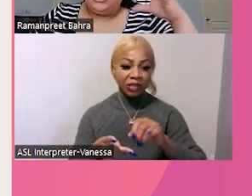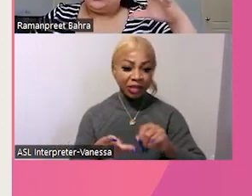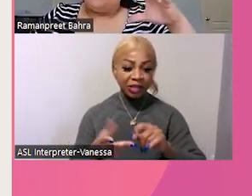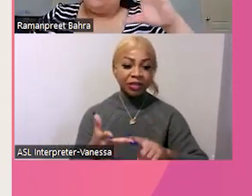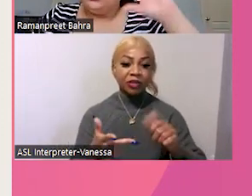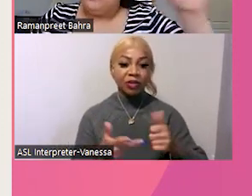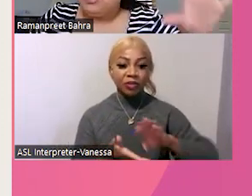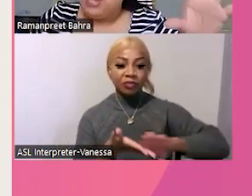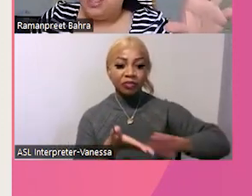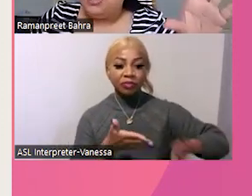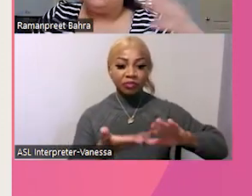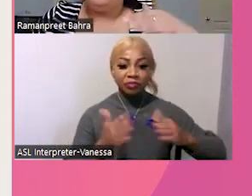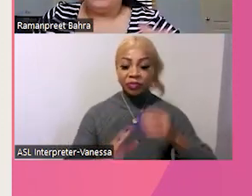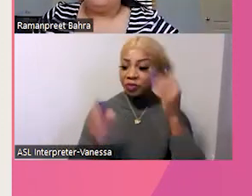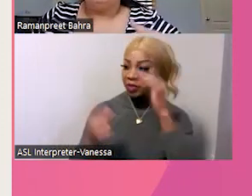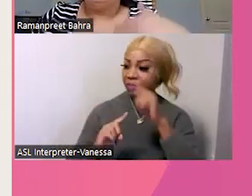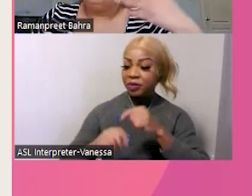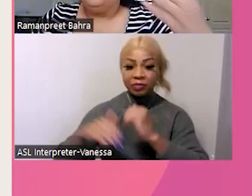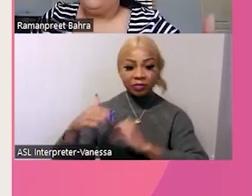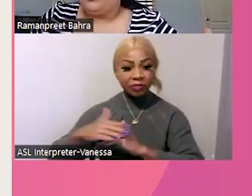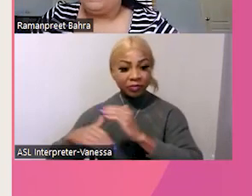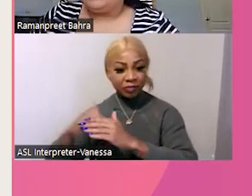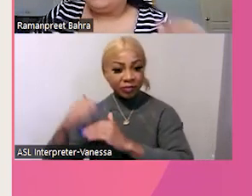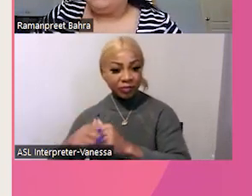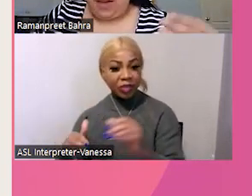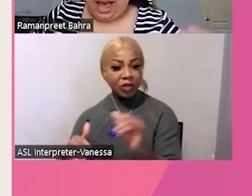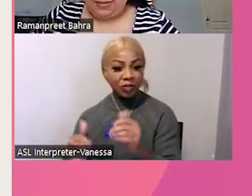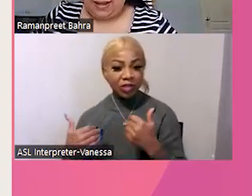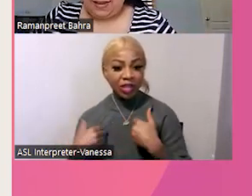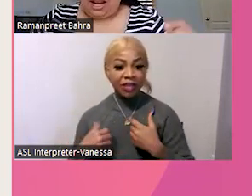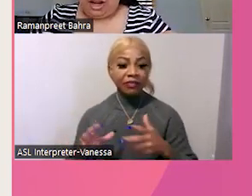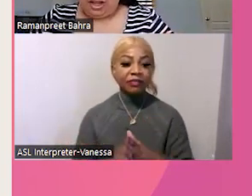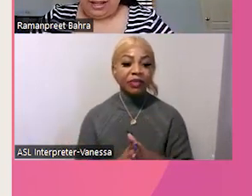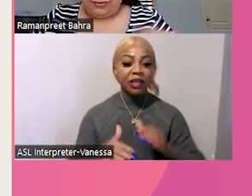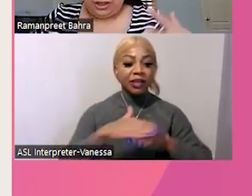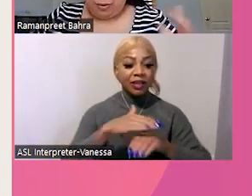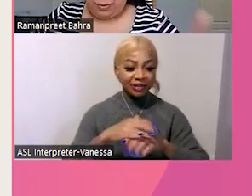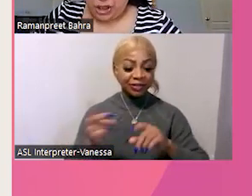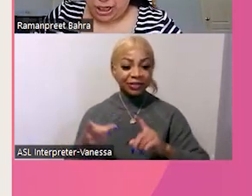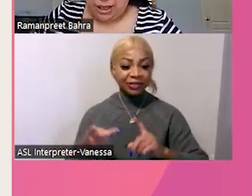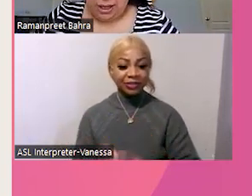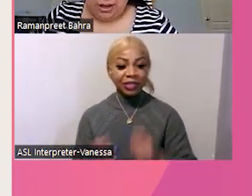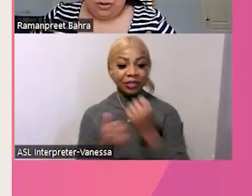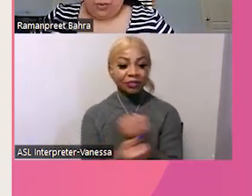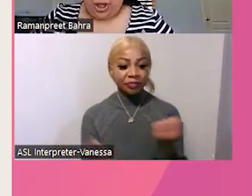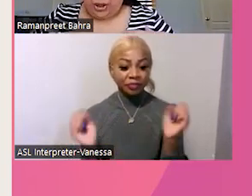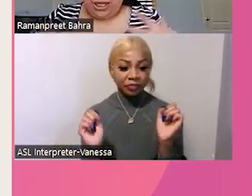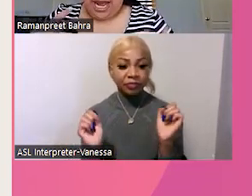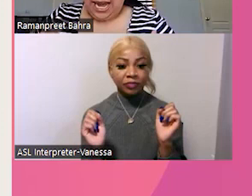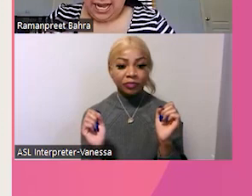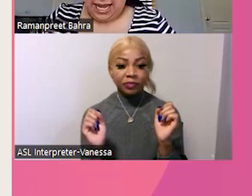we're thinking about intersectionality, there's then also a move towards collective access and collective liberation. So